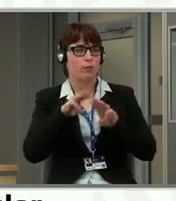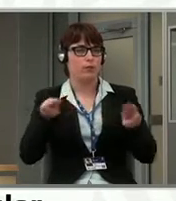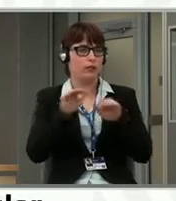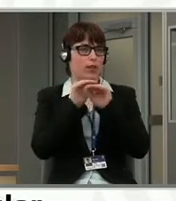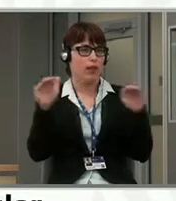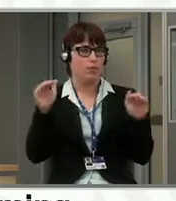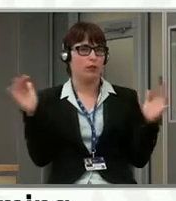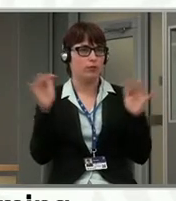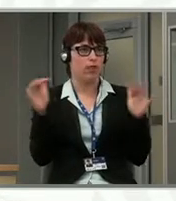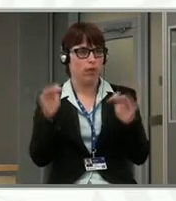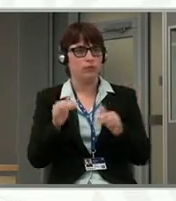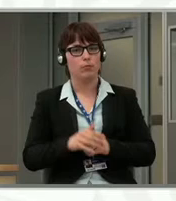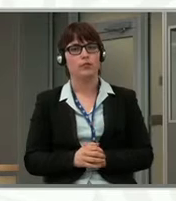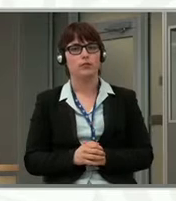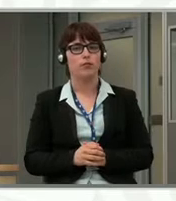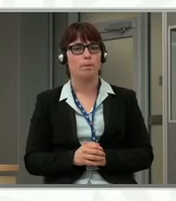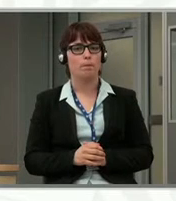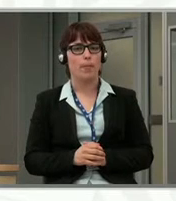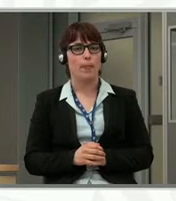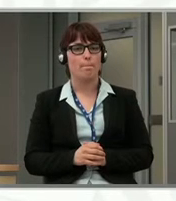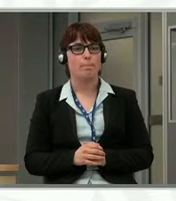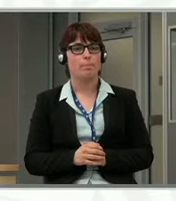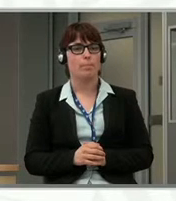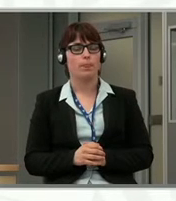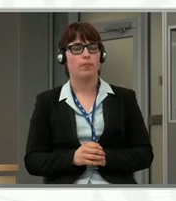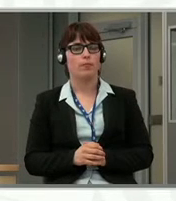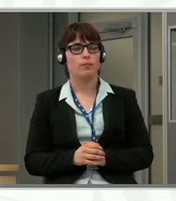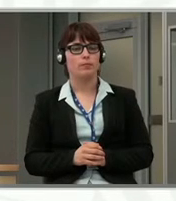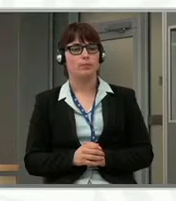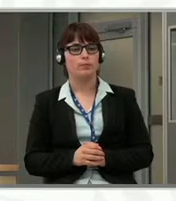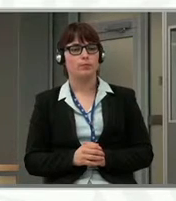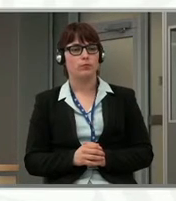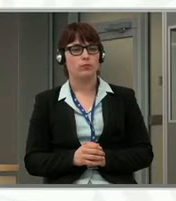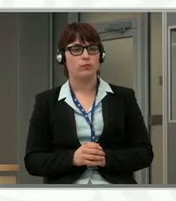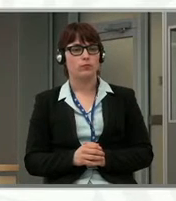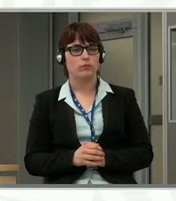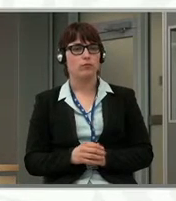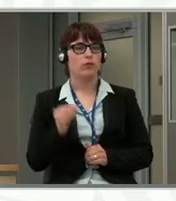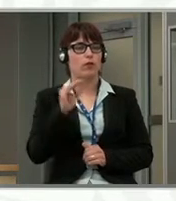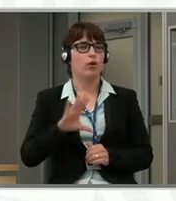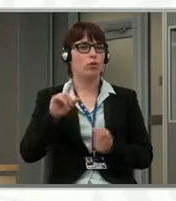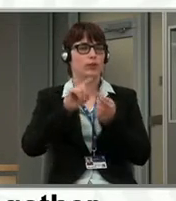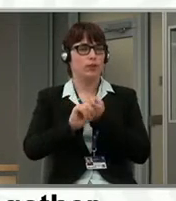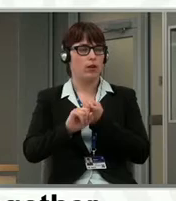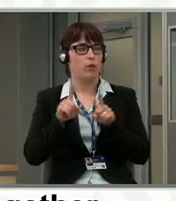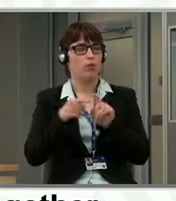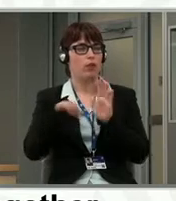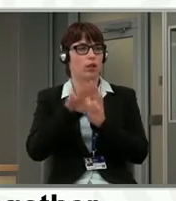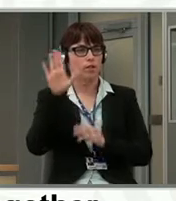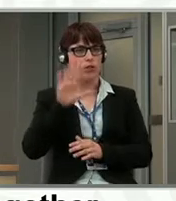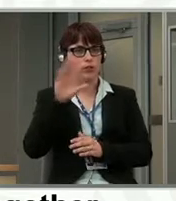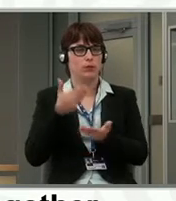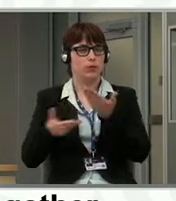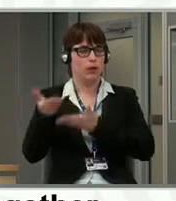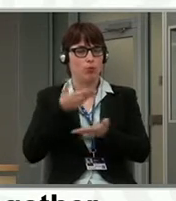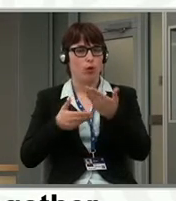as the EU and member states work together to implement the UN